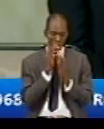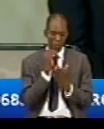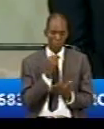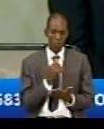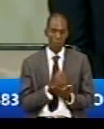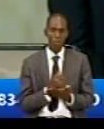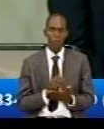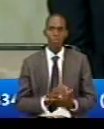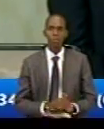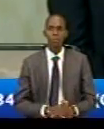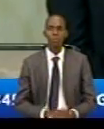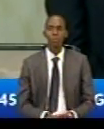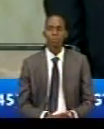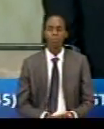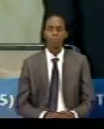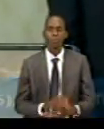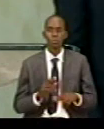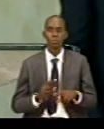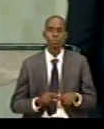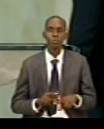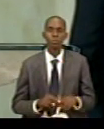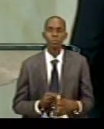Amen. Shall be seated.